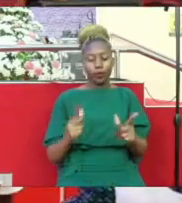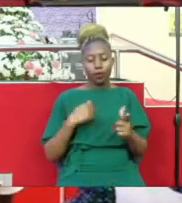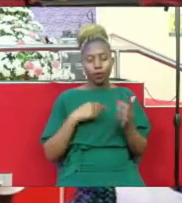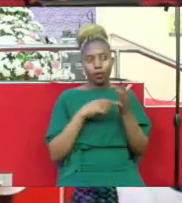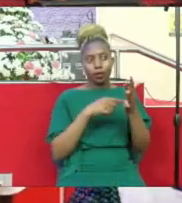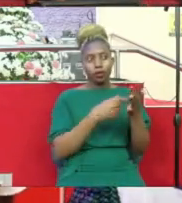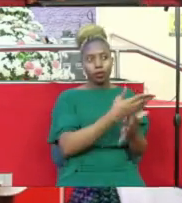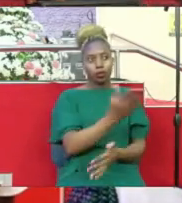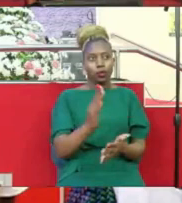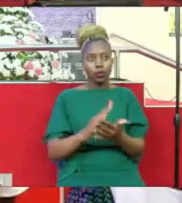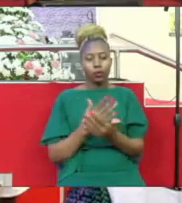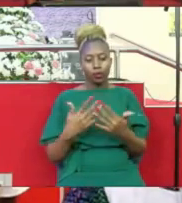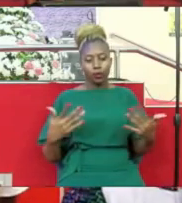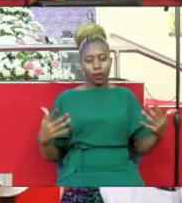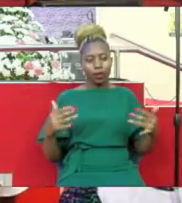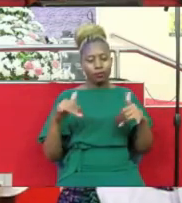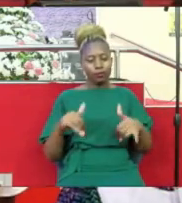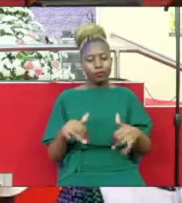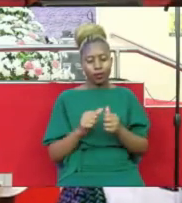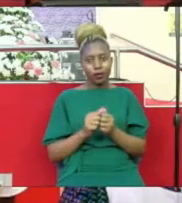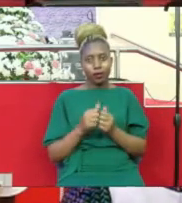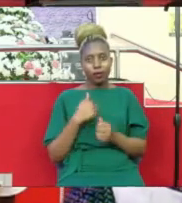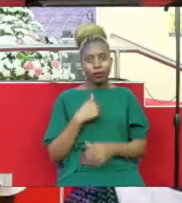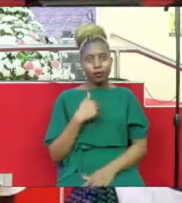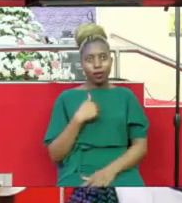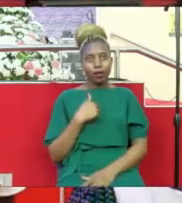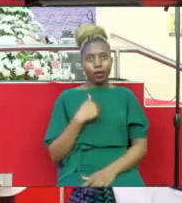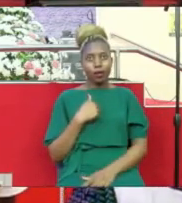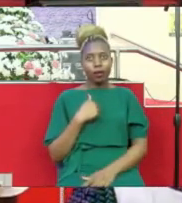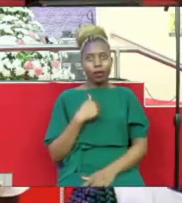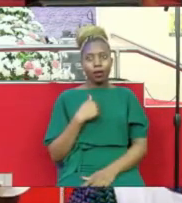Stay here with me. Stay with me. We are in a prophetic moment.